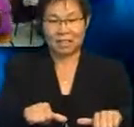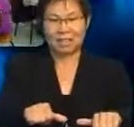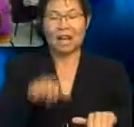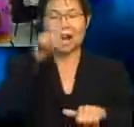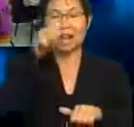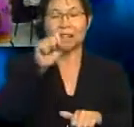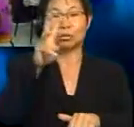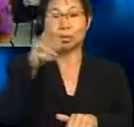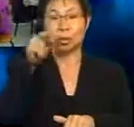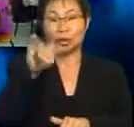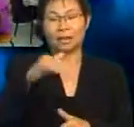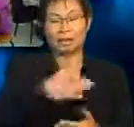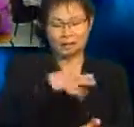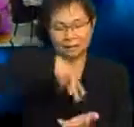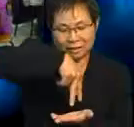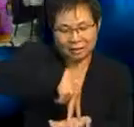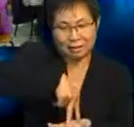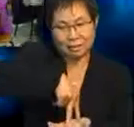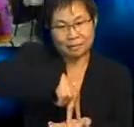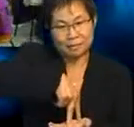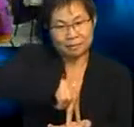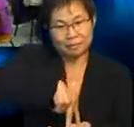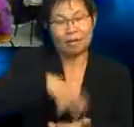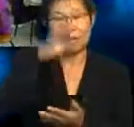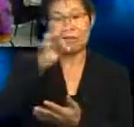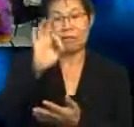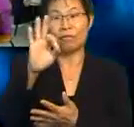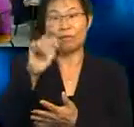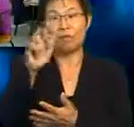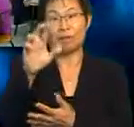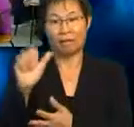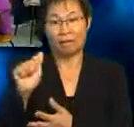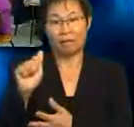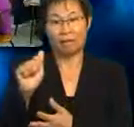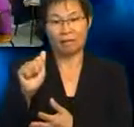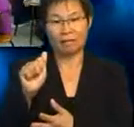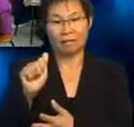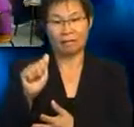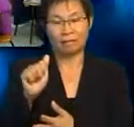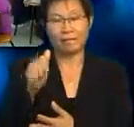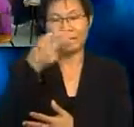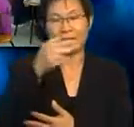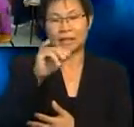activity, Aswani, stand up. Farah,